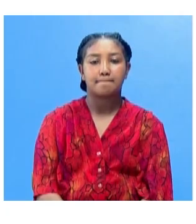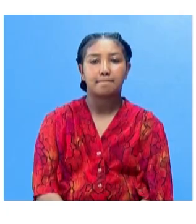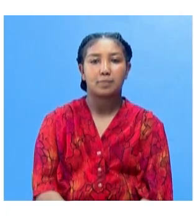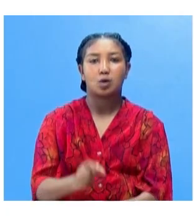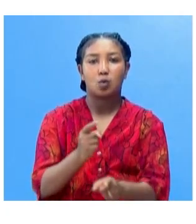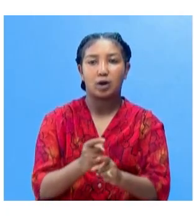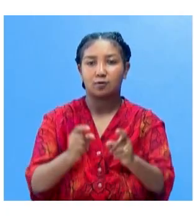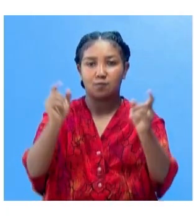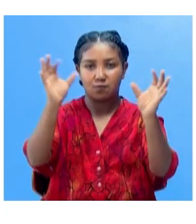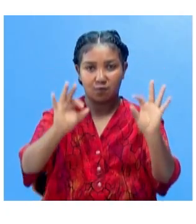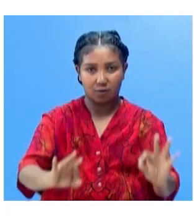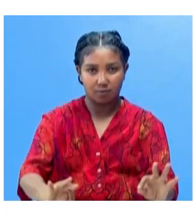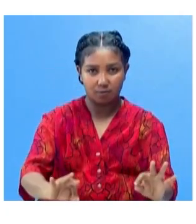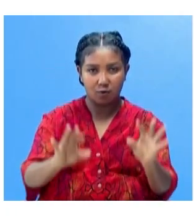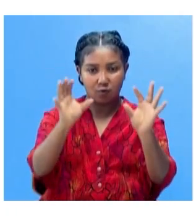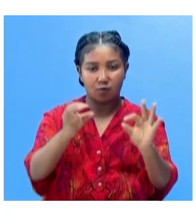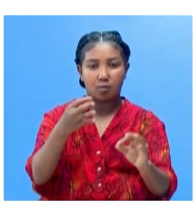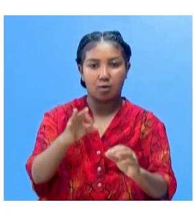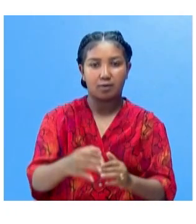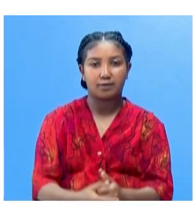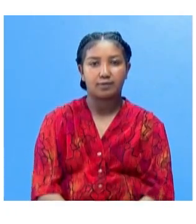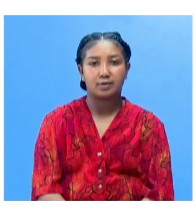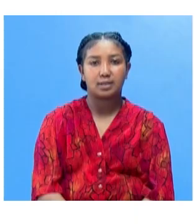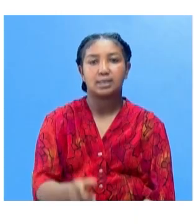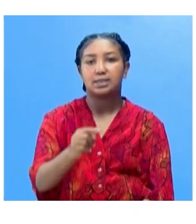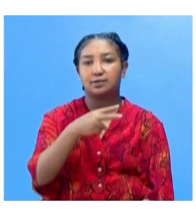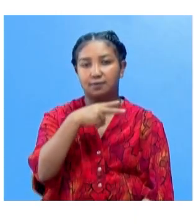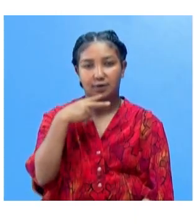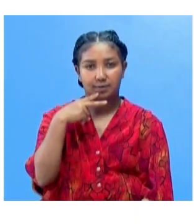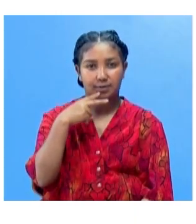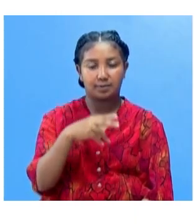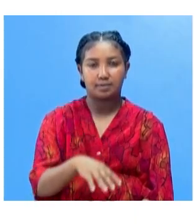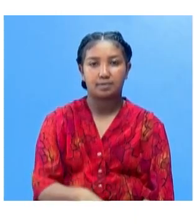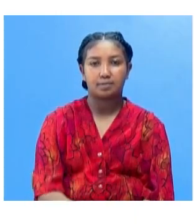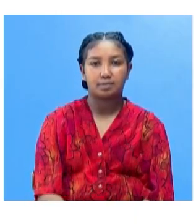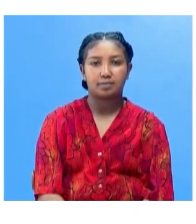form of the verb